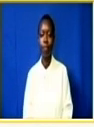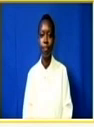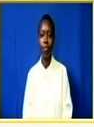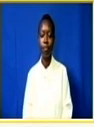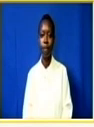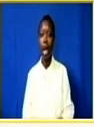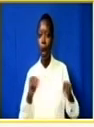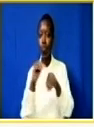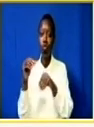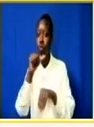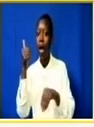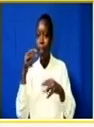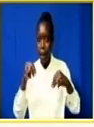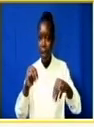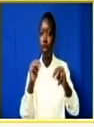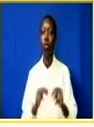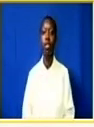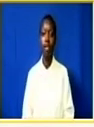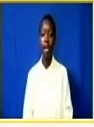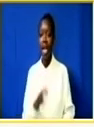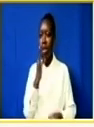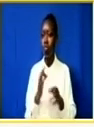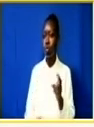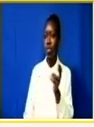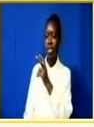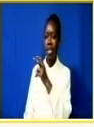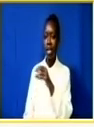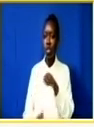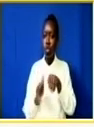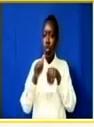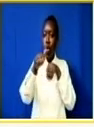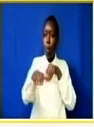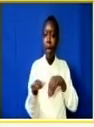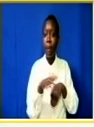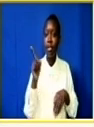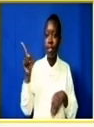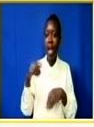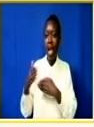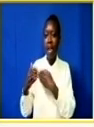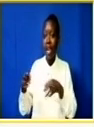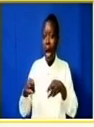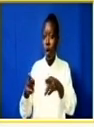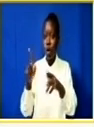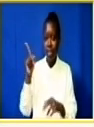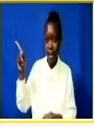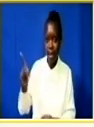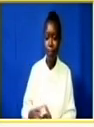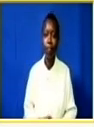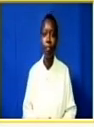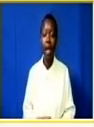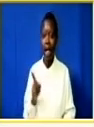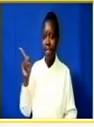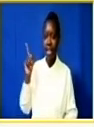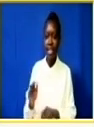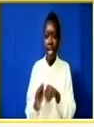go to other methods. Mm. If you look at that slanted area, it's next to a road. You can see there is a road here. Yeah. And this is a